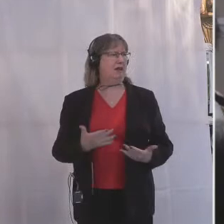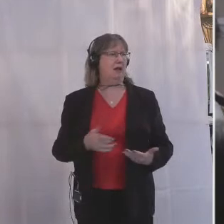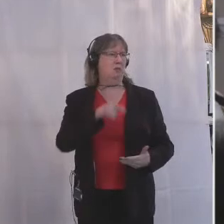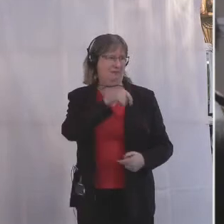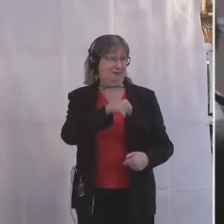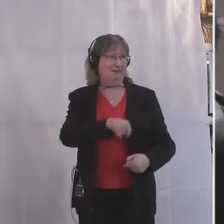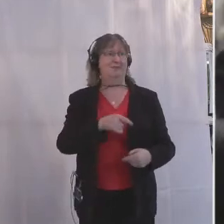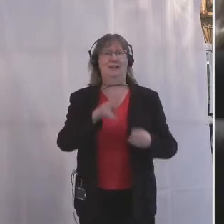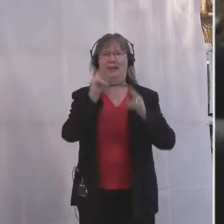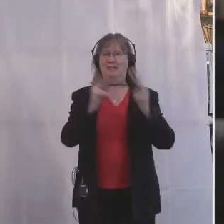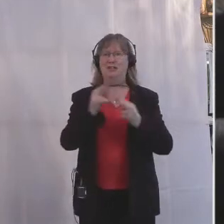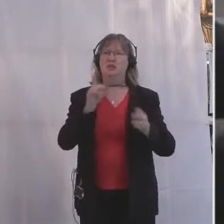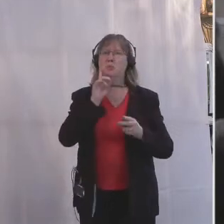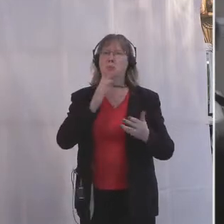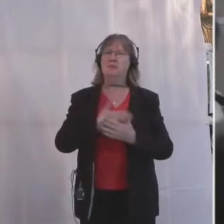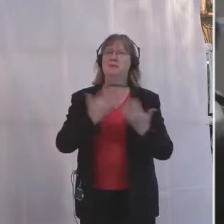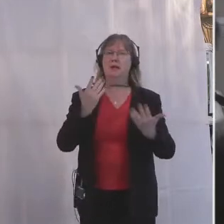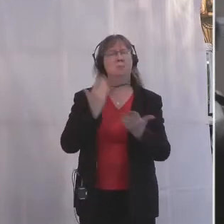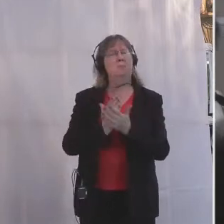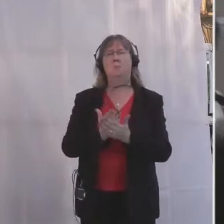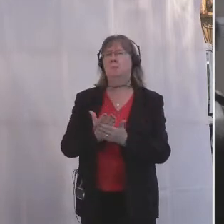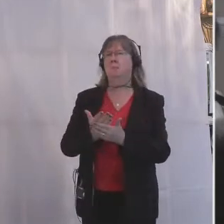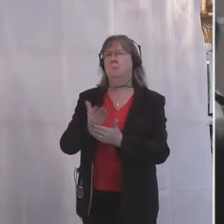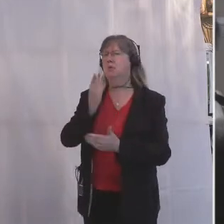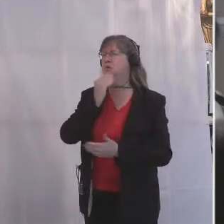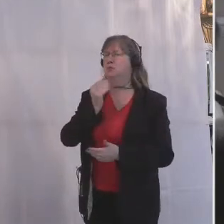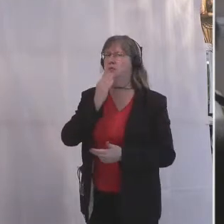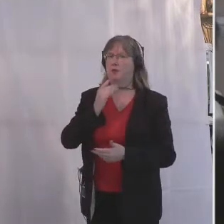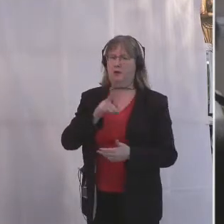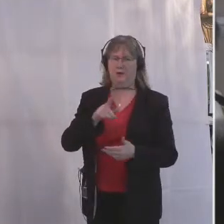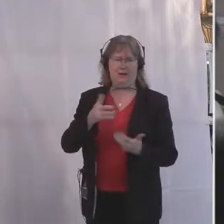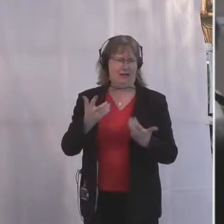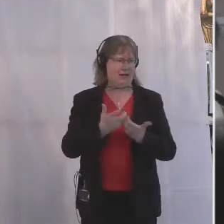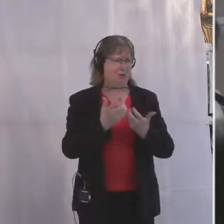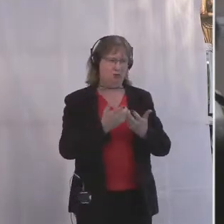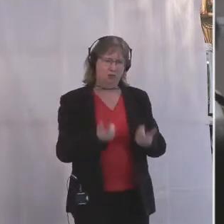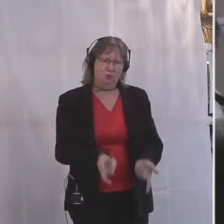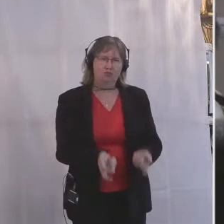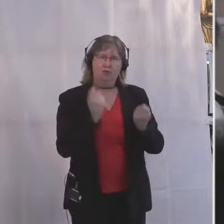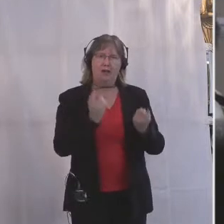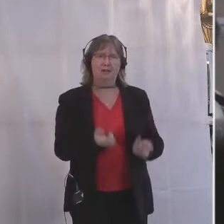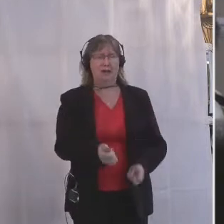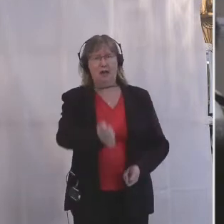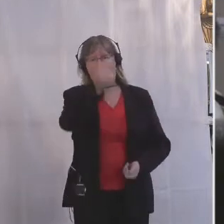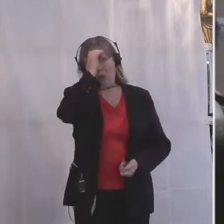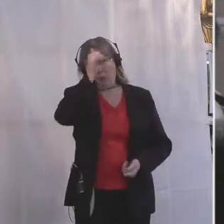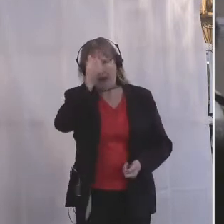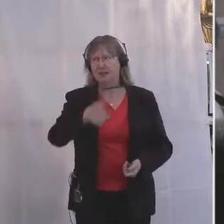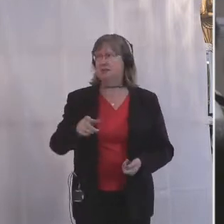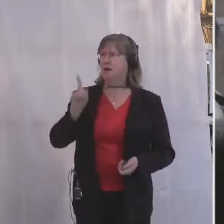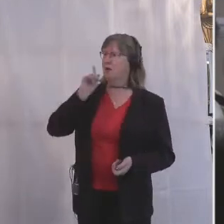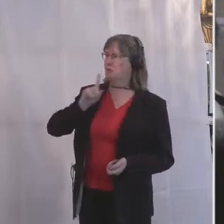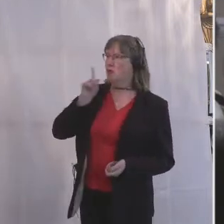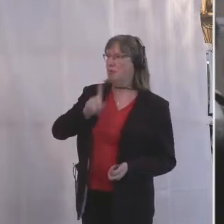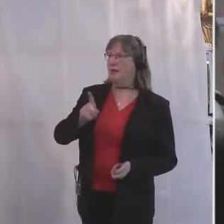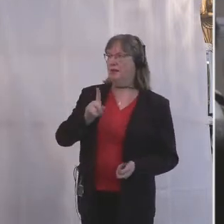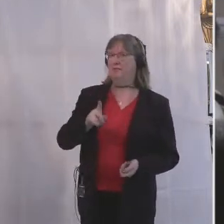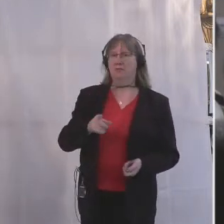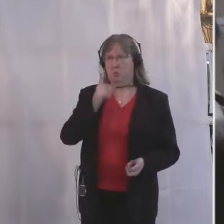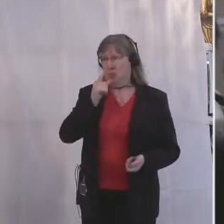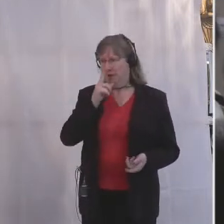like this are hugely helpful in terms of raising awareness of women and the innovation they can bring to the